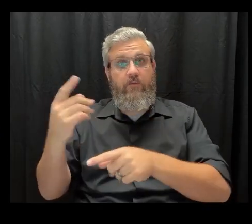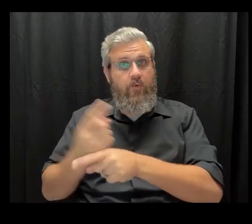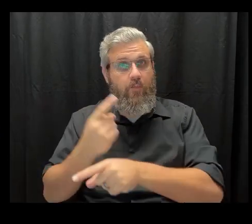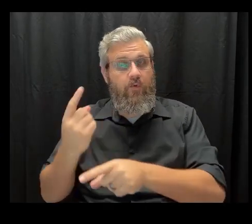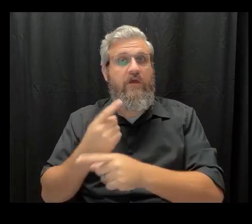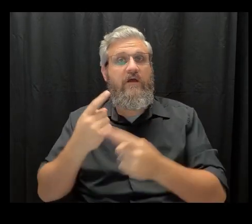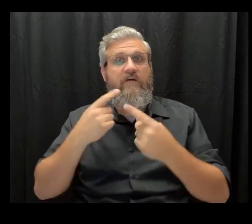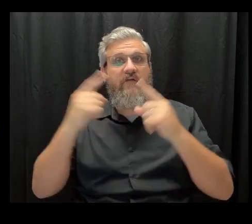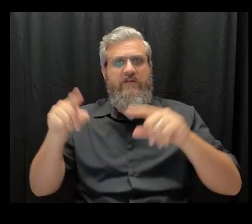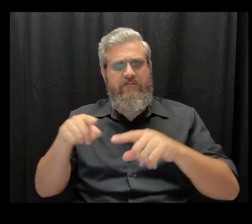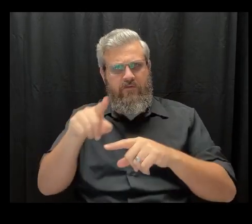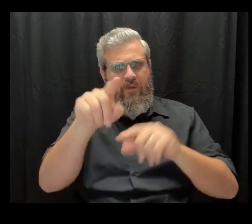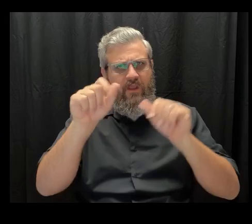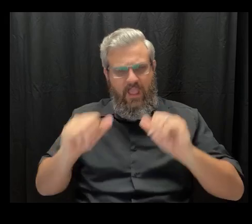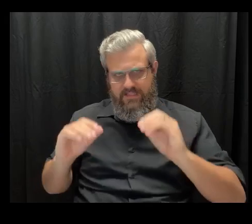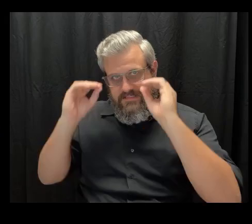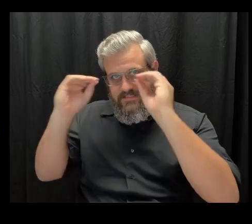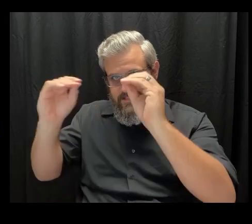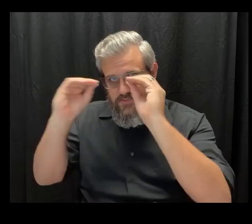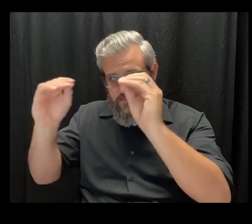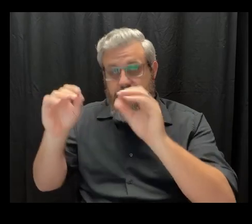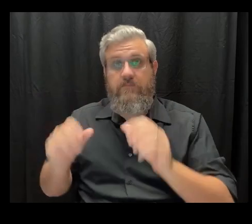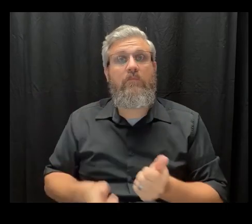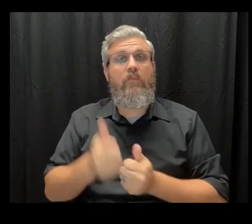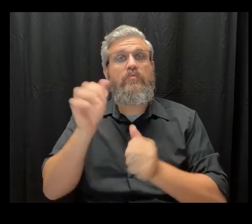teach and reinforce them consistently.